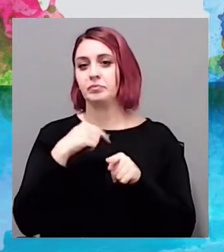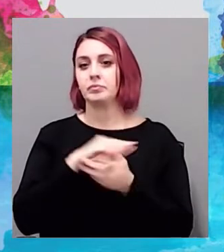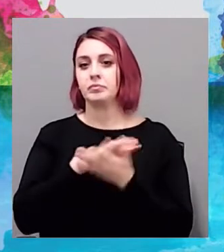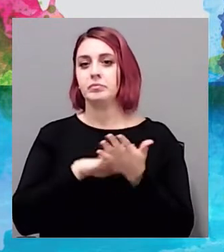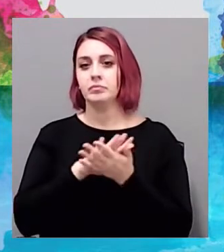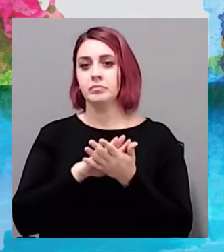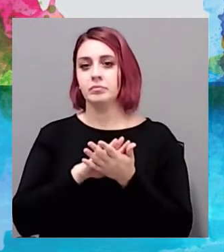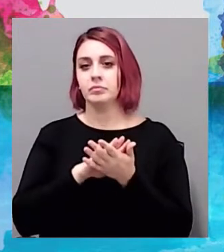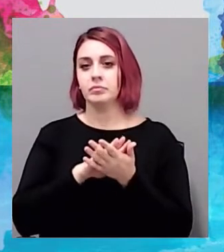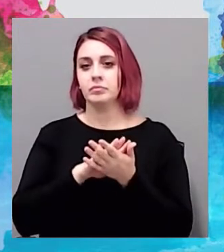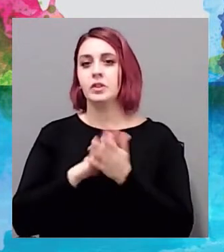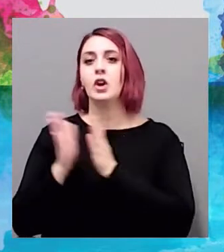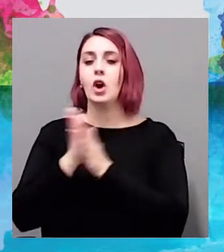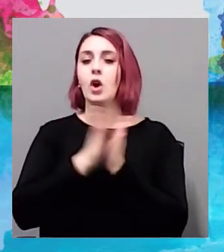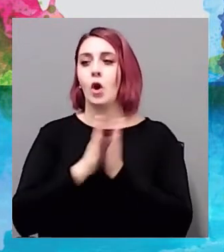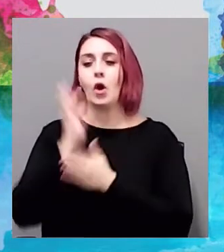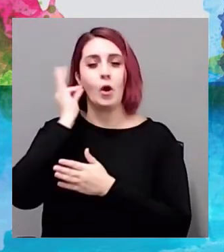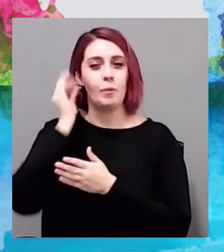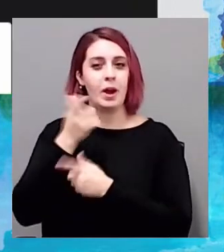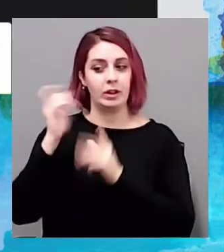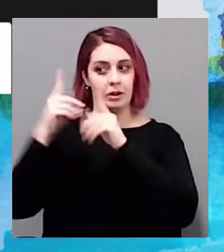that has been developed together with some